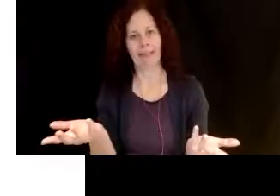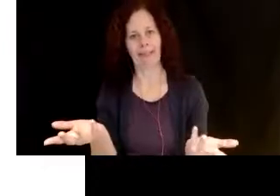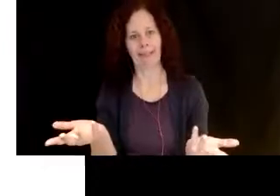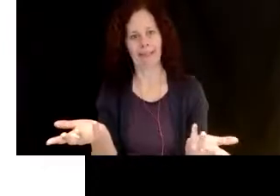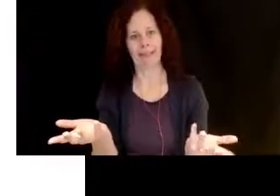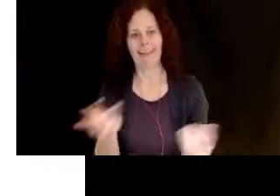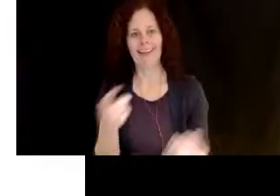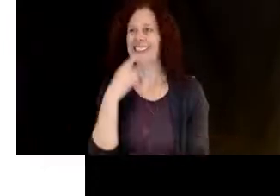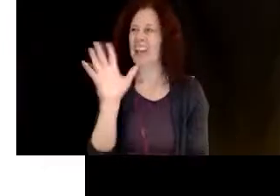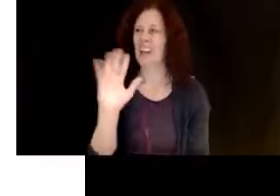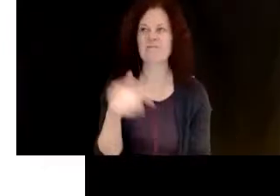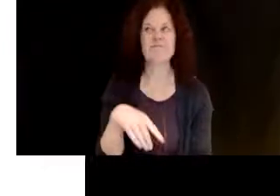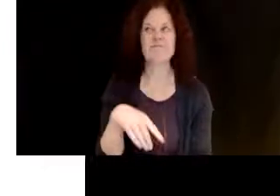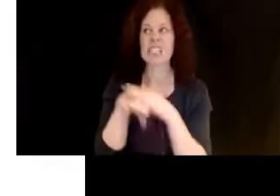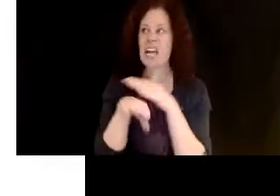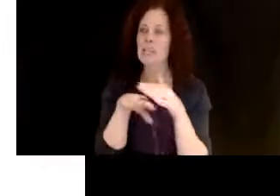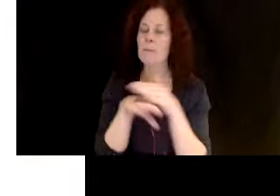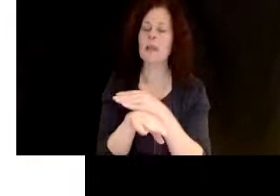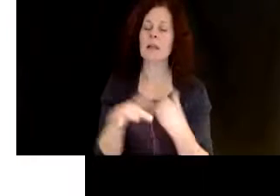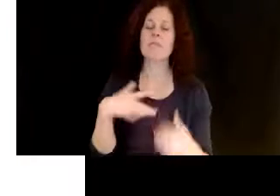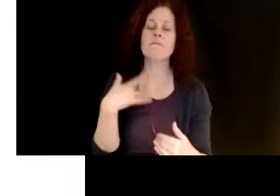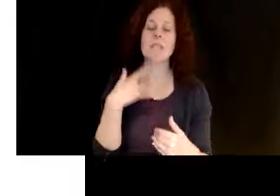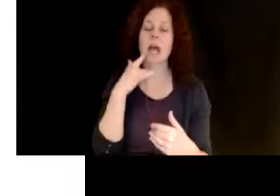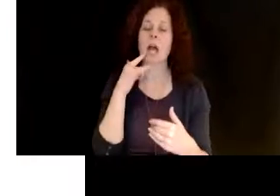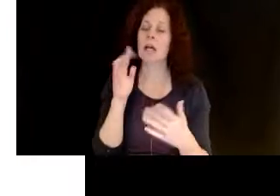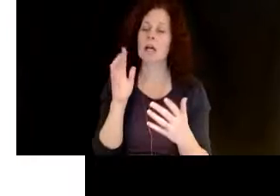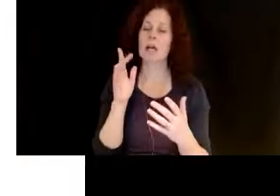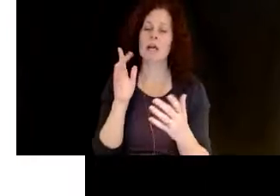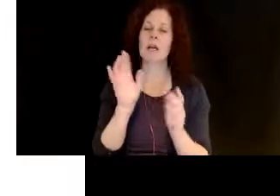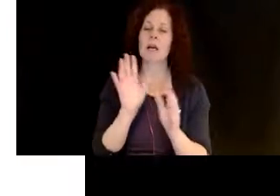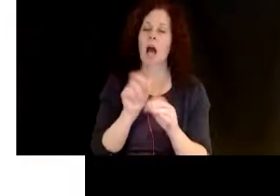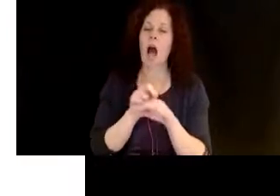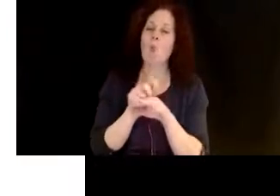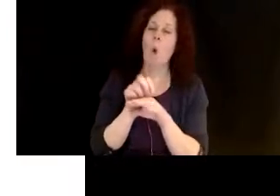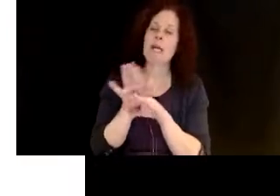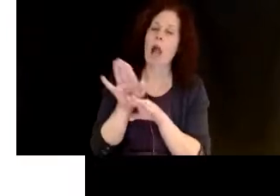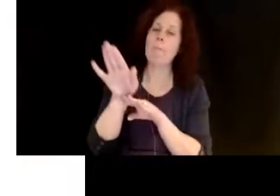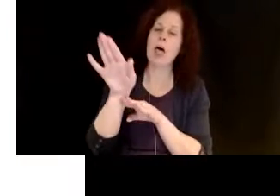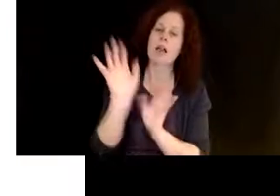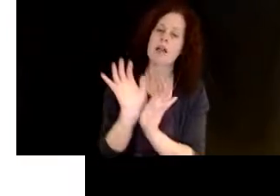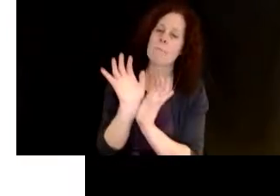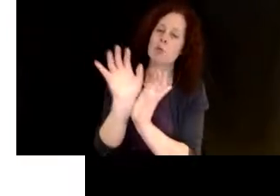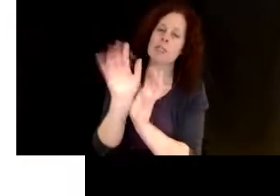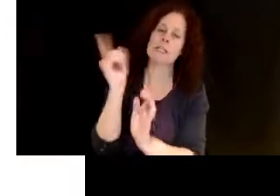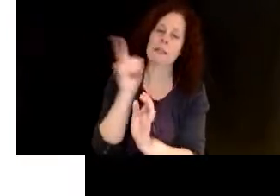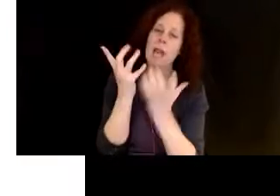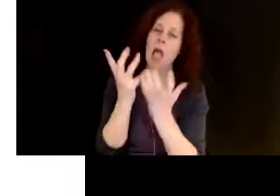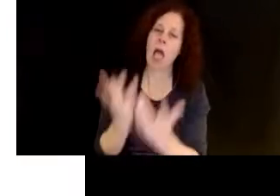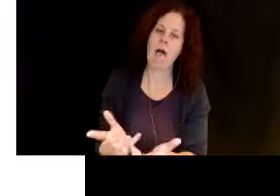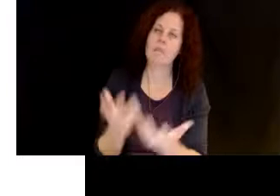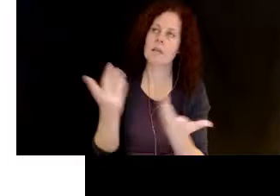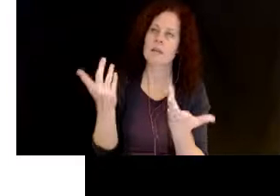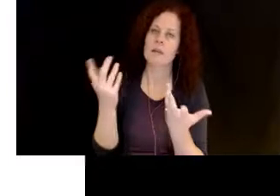as an uphill battle that they had to repeat over and over again with every new project and every community, rather than there being a